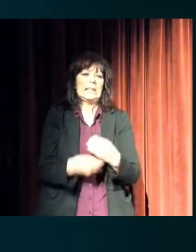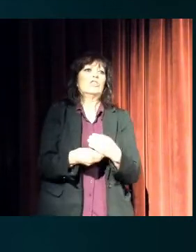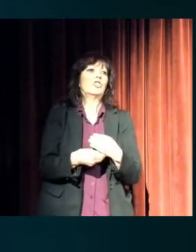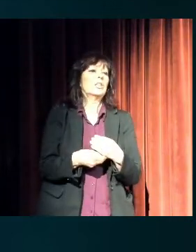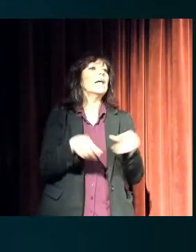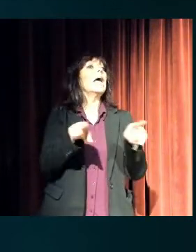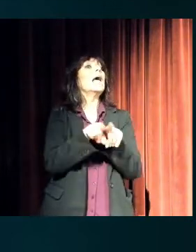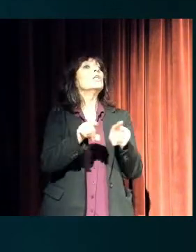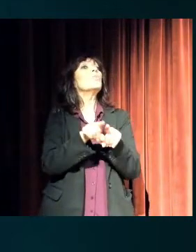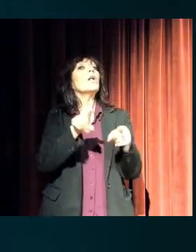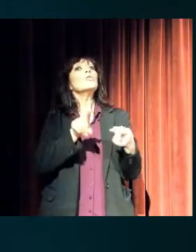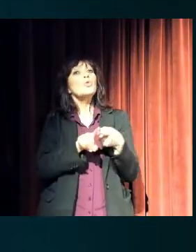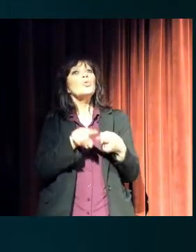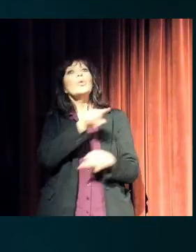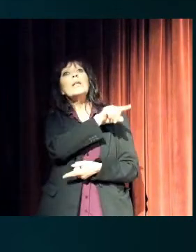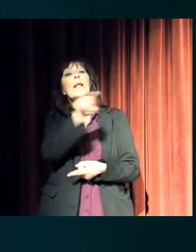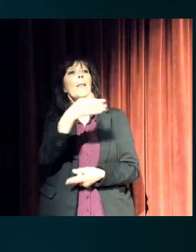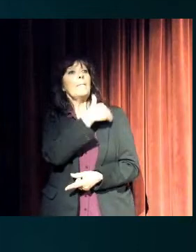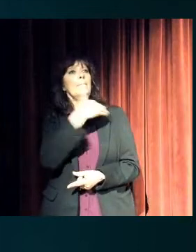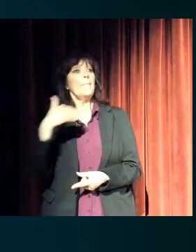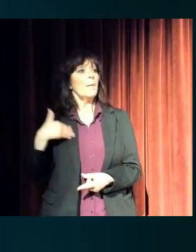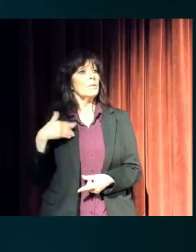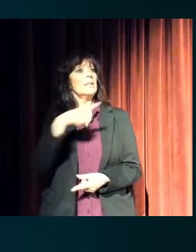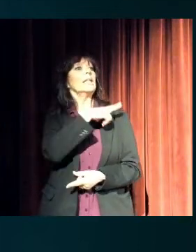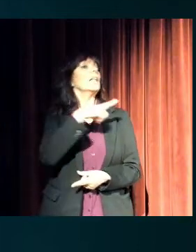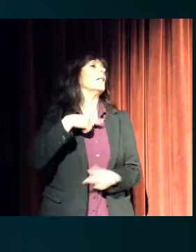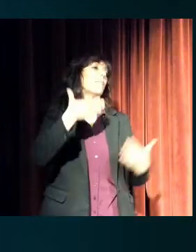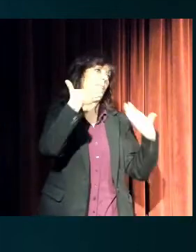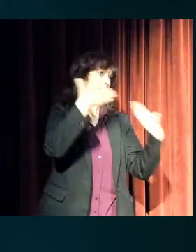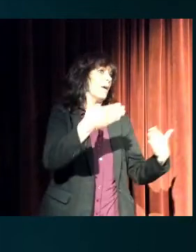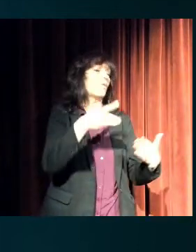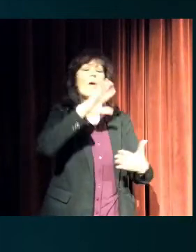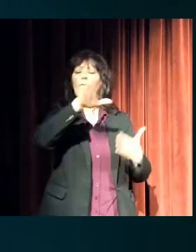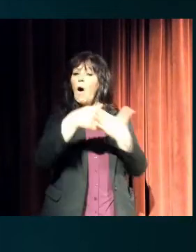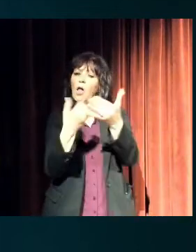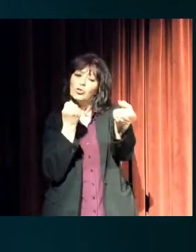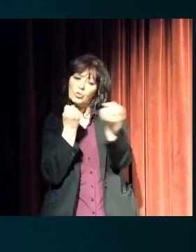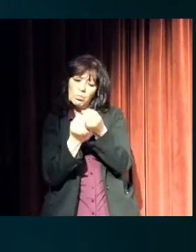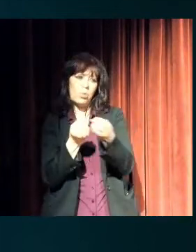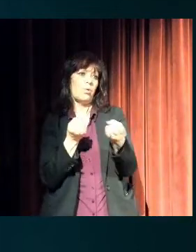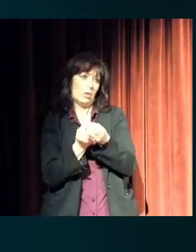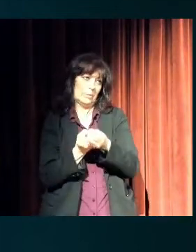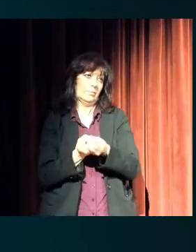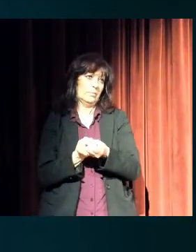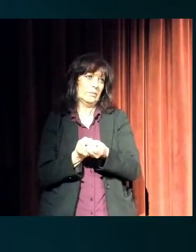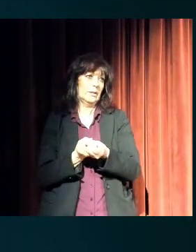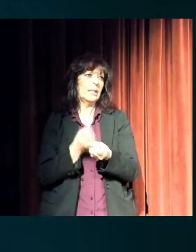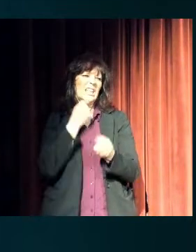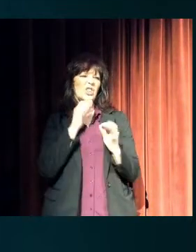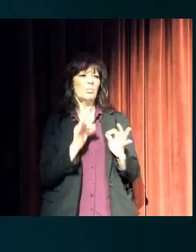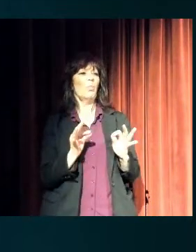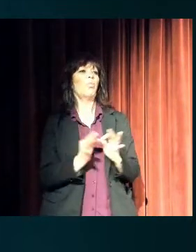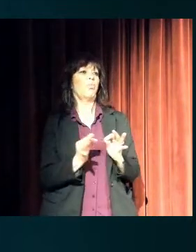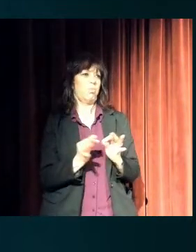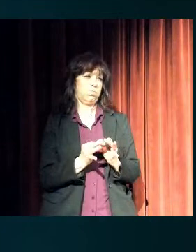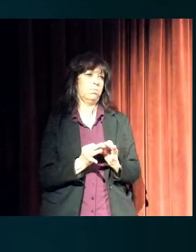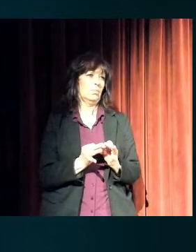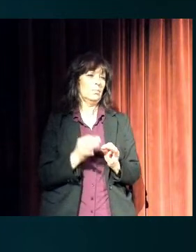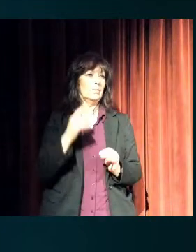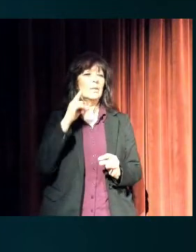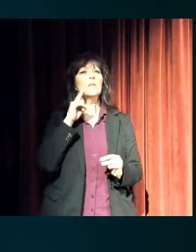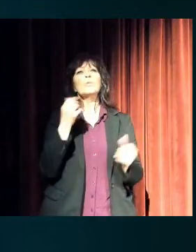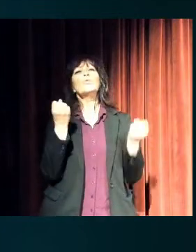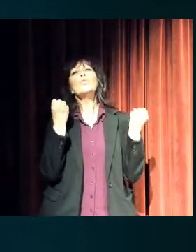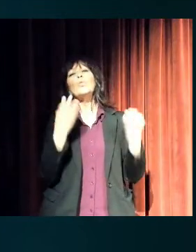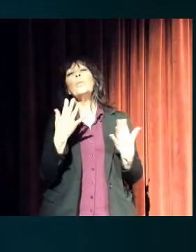as well as to the members of the Erie County Legislature who have all supported this worthy endeavor. As with